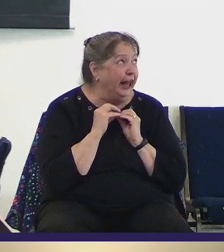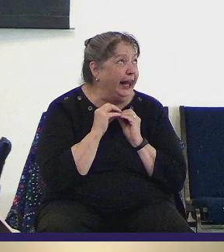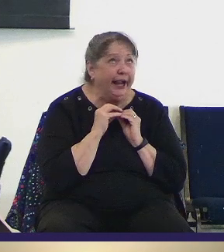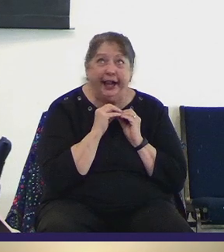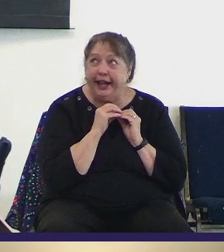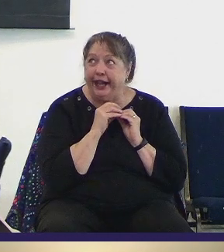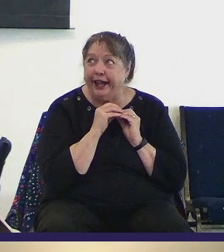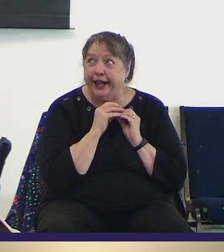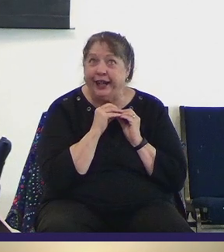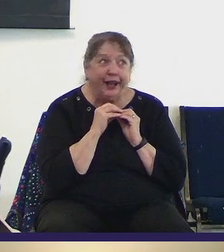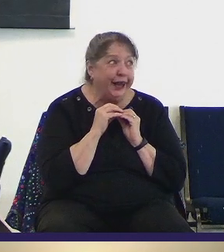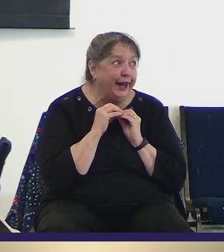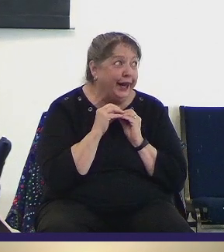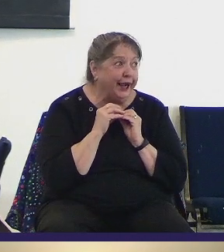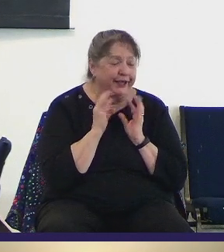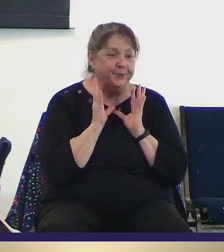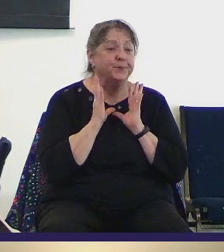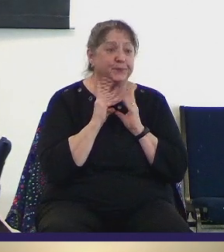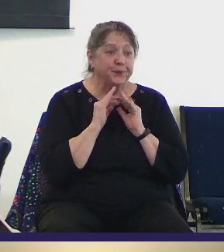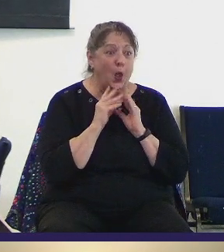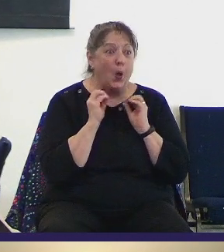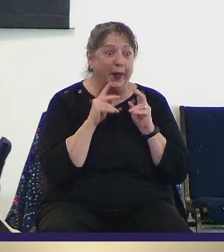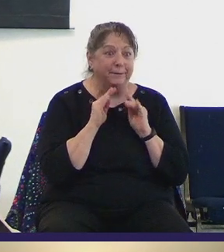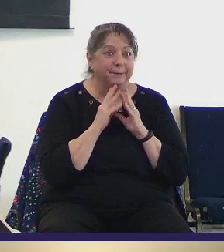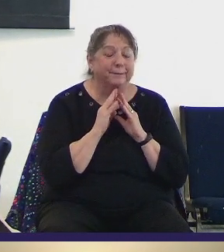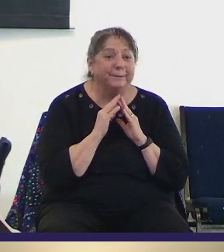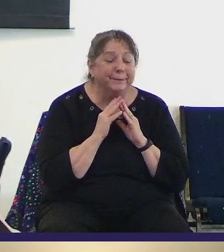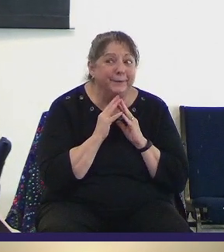deal. Here's the deal.